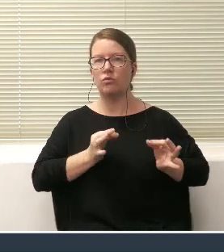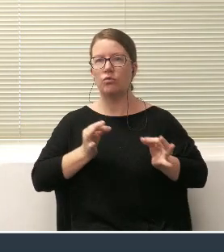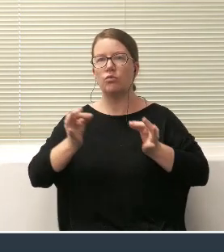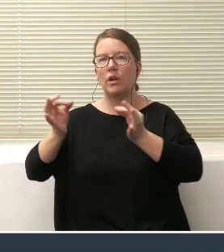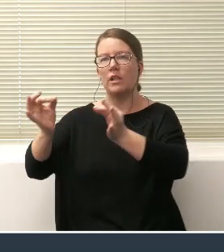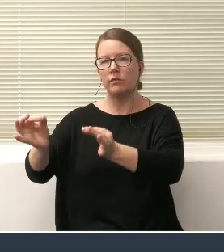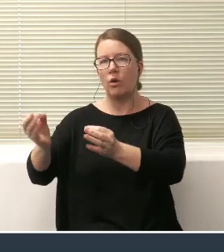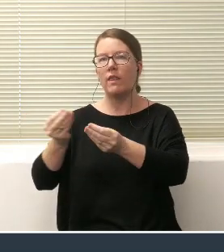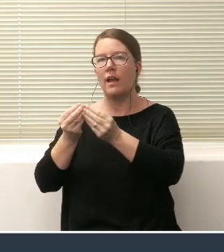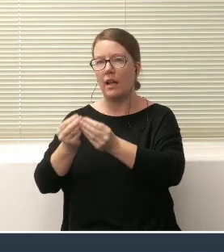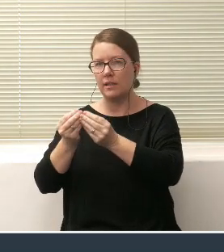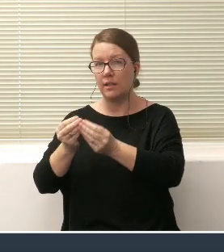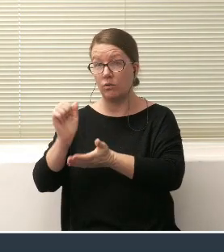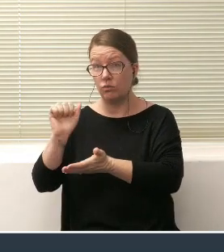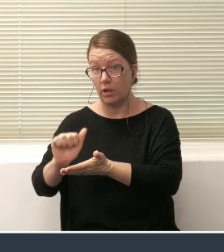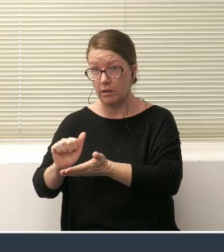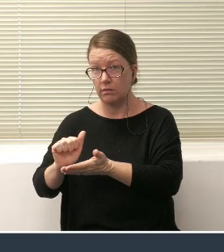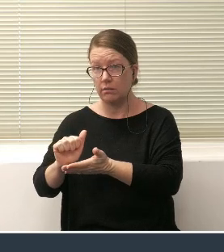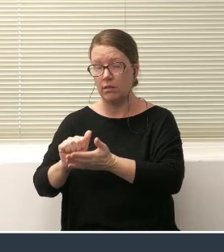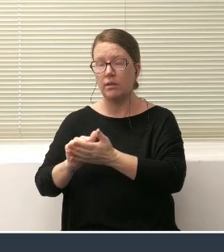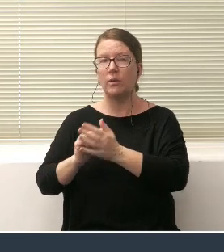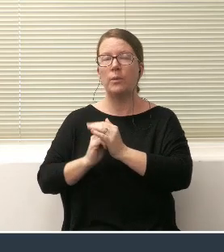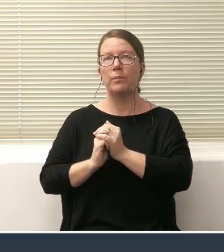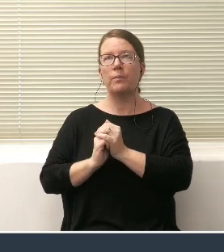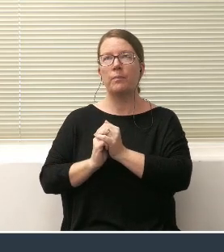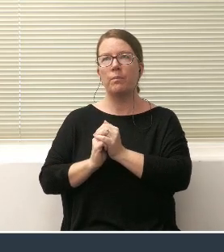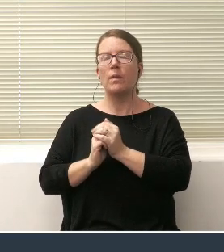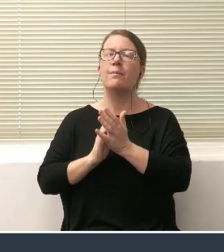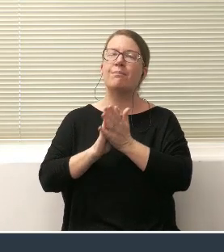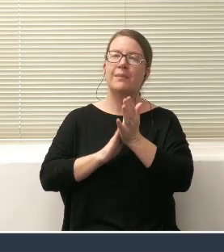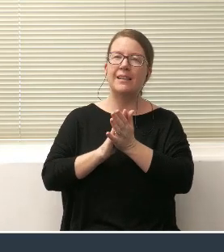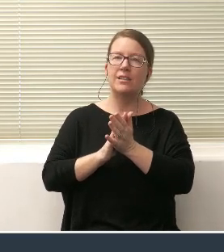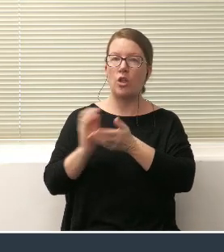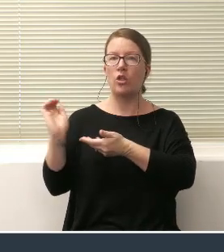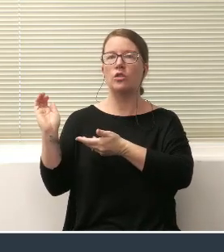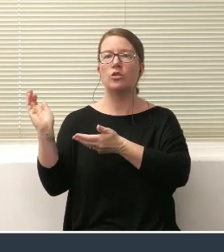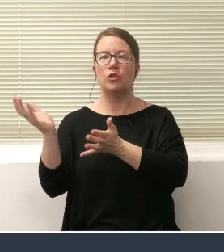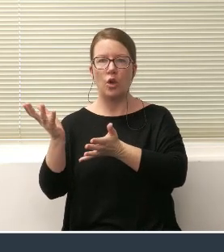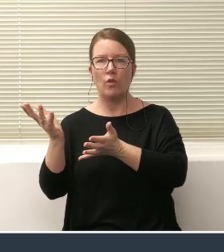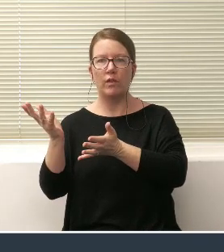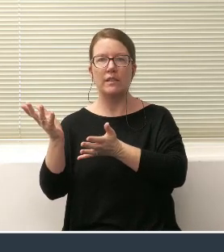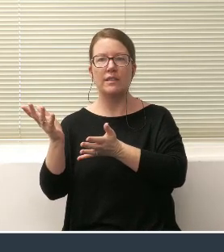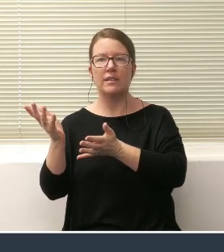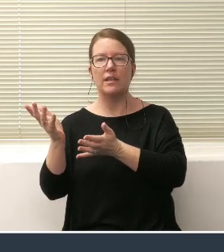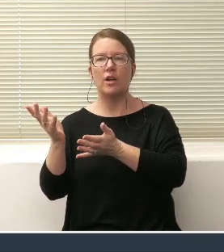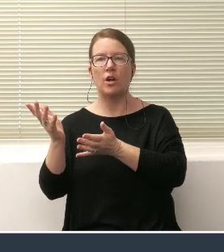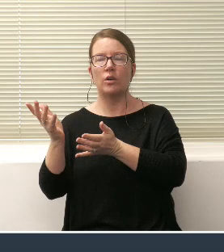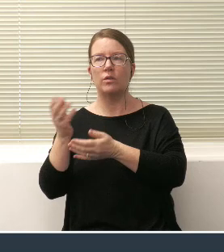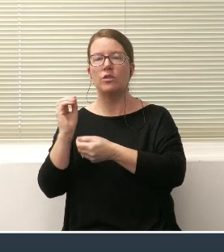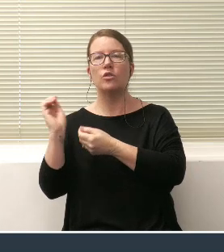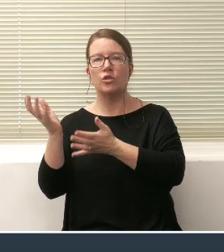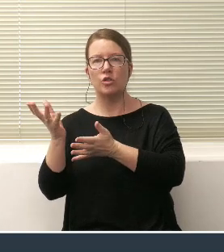transferring the asset. It means that the service will be provided by other housing providers on the